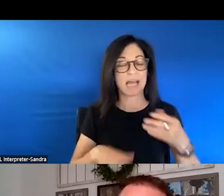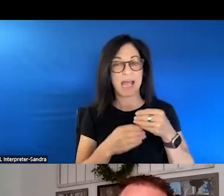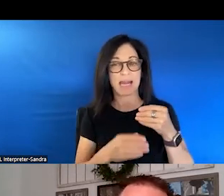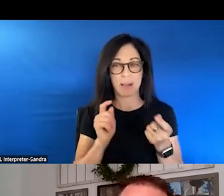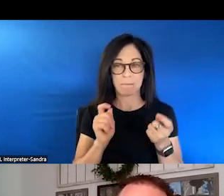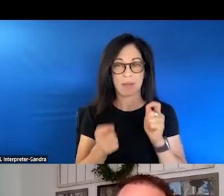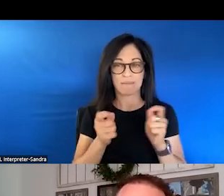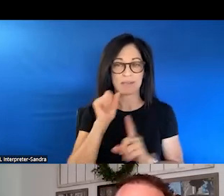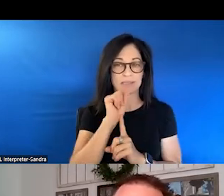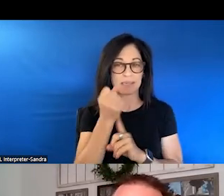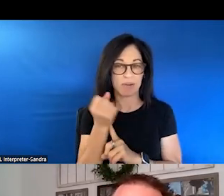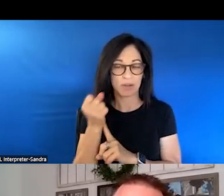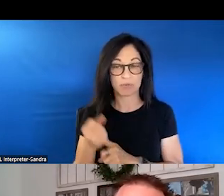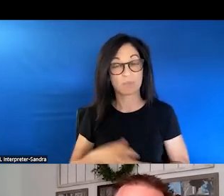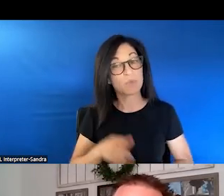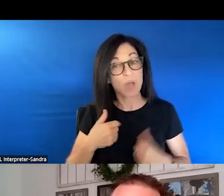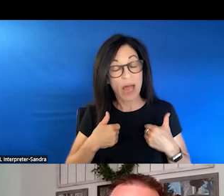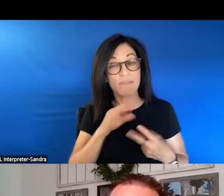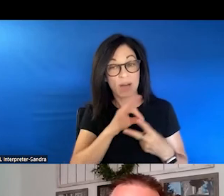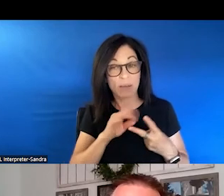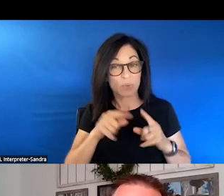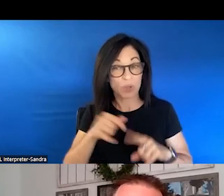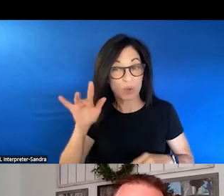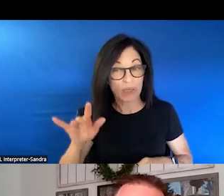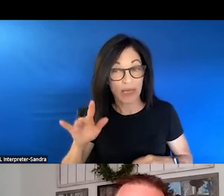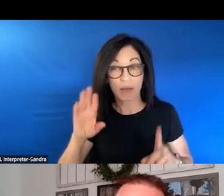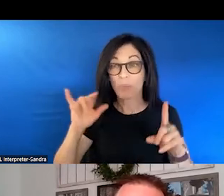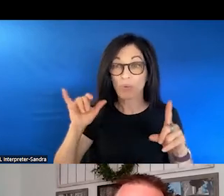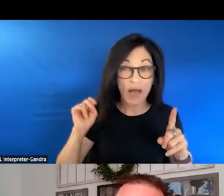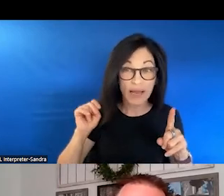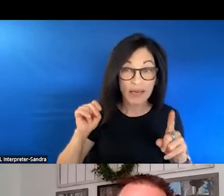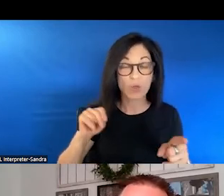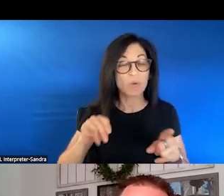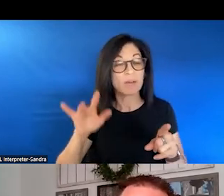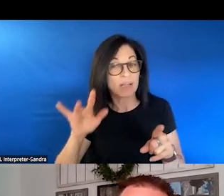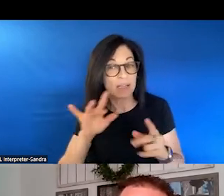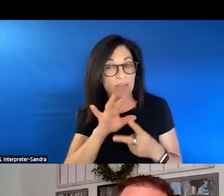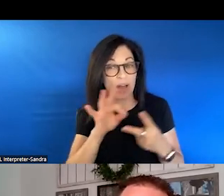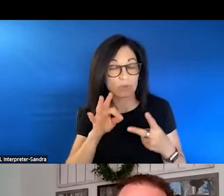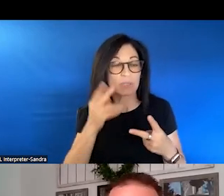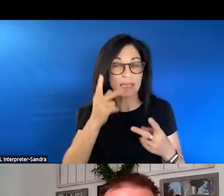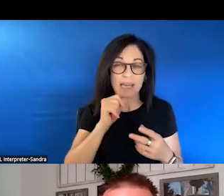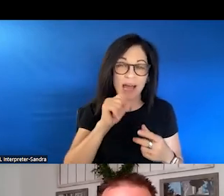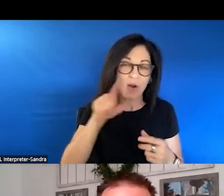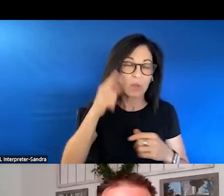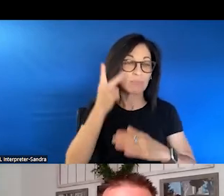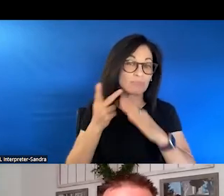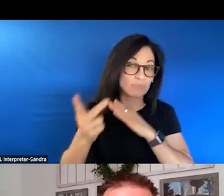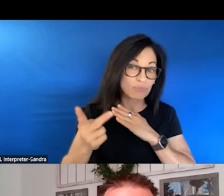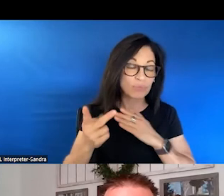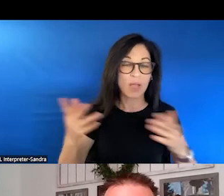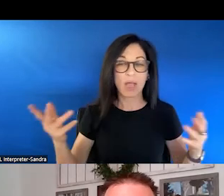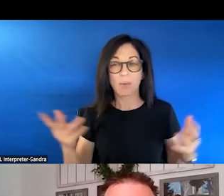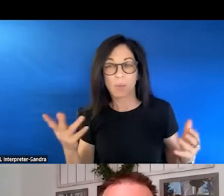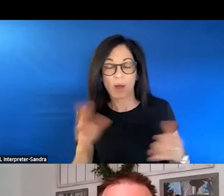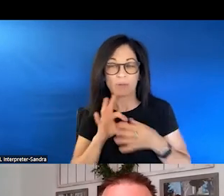scenarios. So you do have an option when you click in there, Brian, to not only look at what the projections are and editable for your state